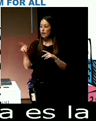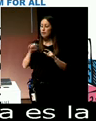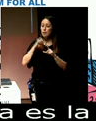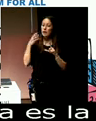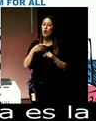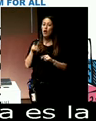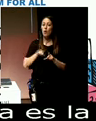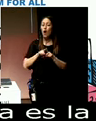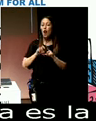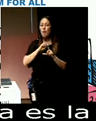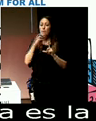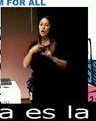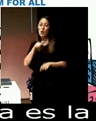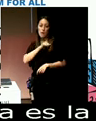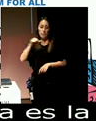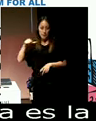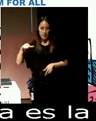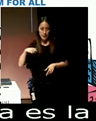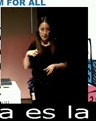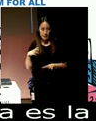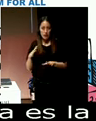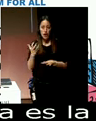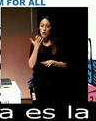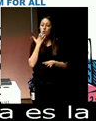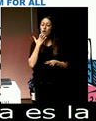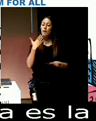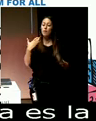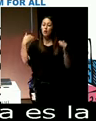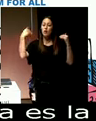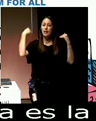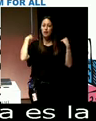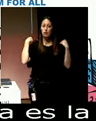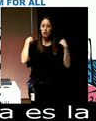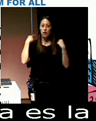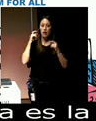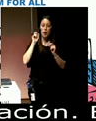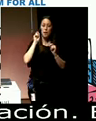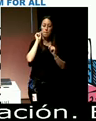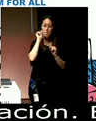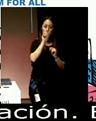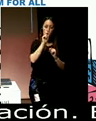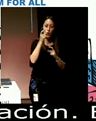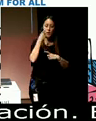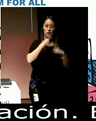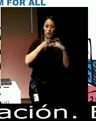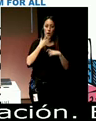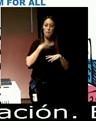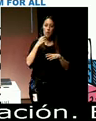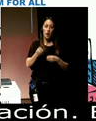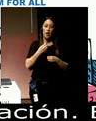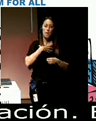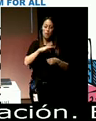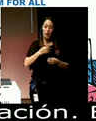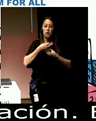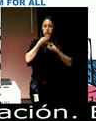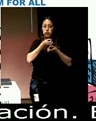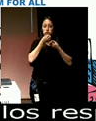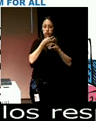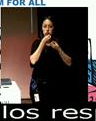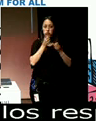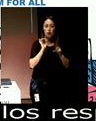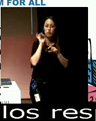people that is responsible of the point of interest. We also provide a mobile application.